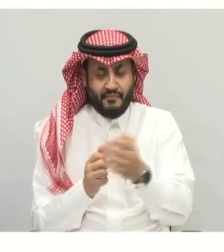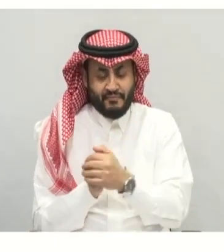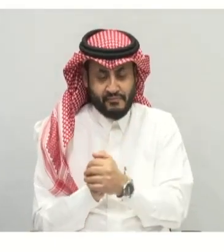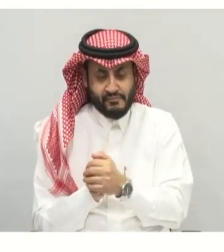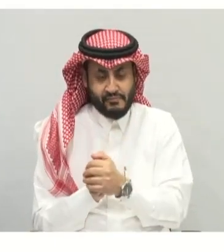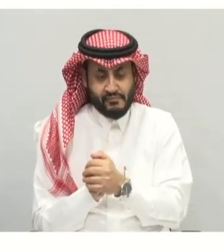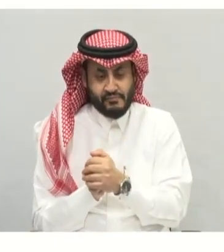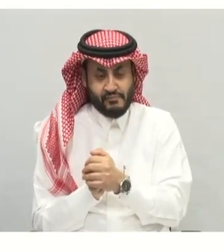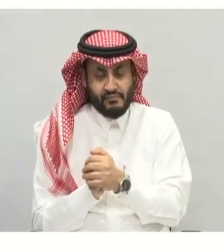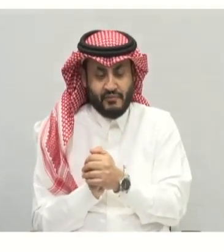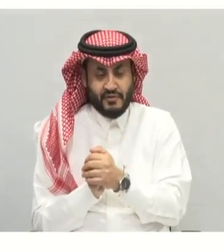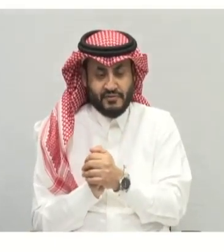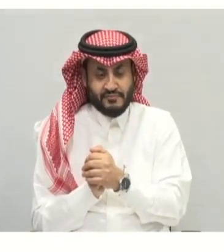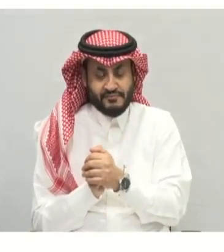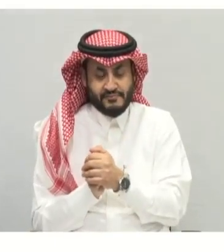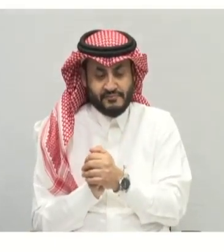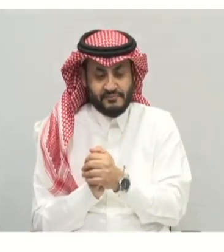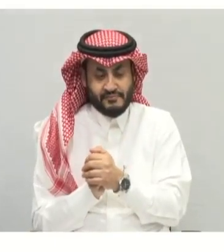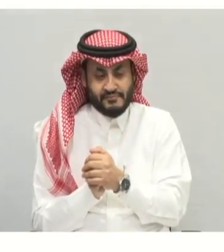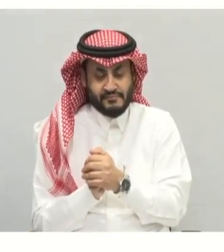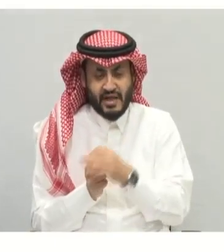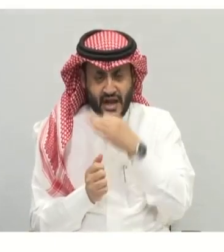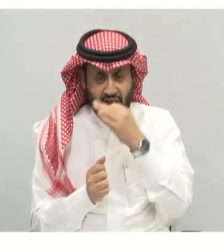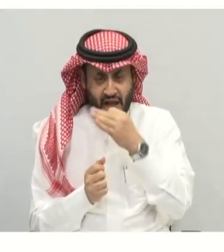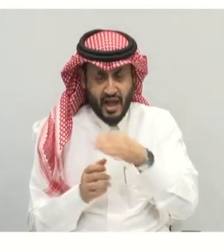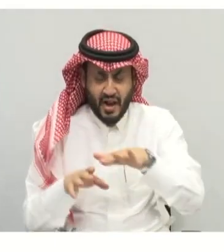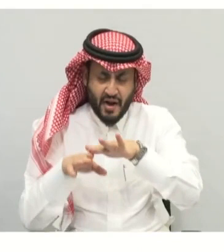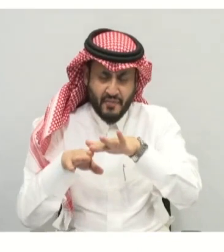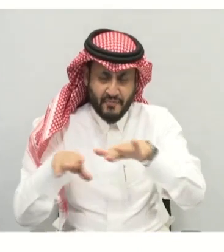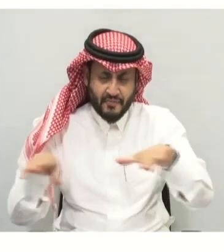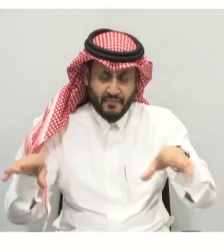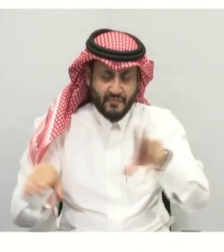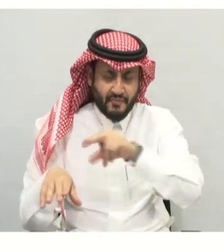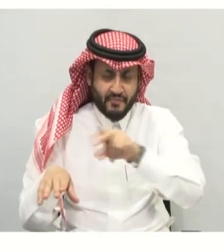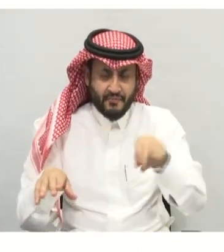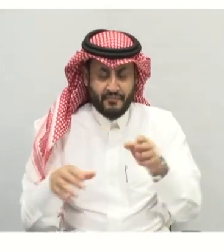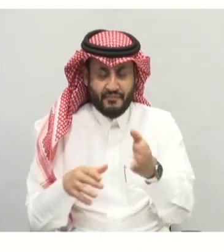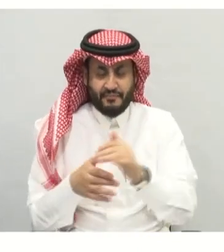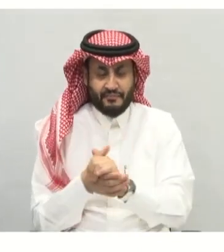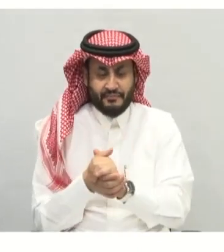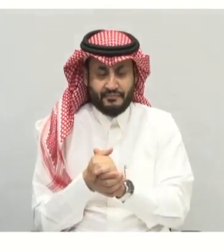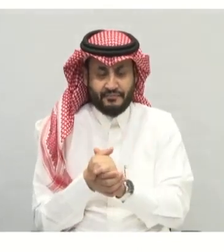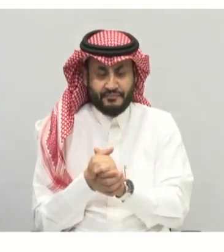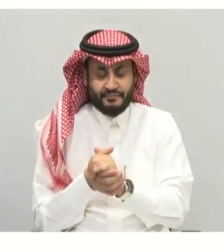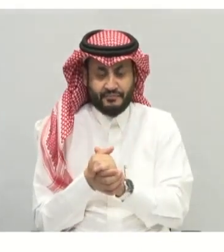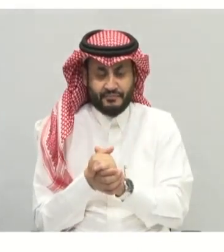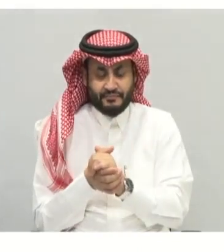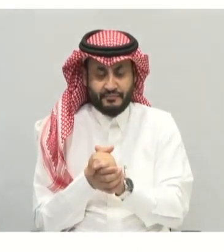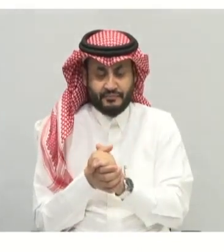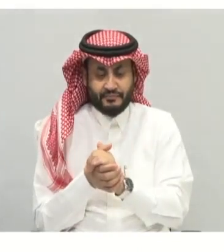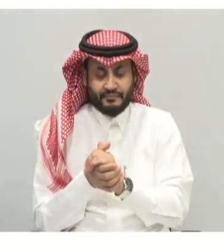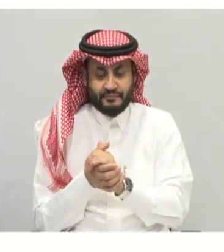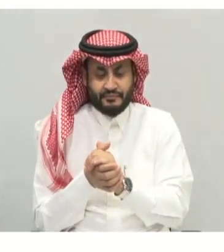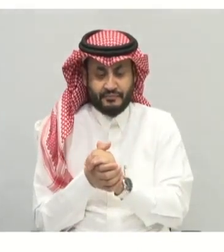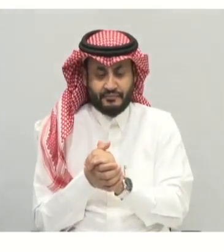it is bullied to shake hand it is implied to stare at someone it is advisable to